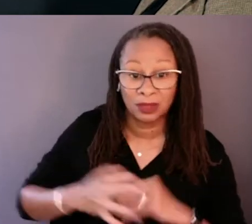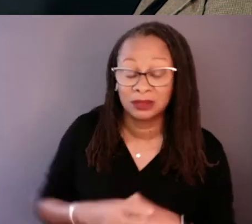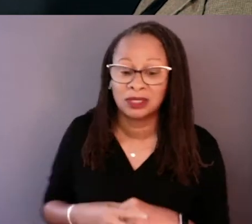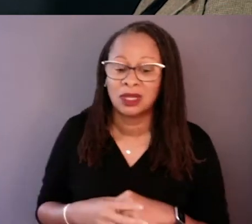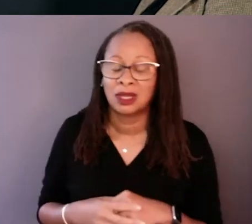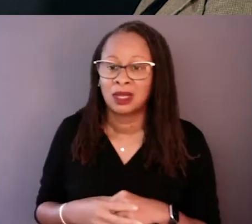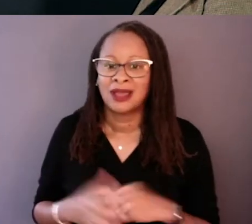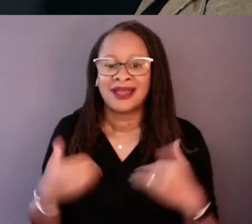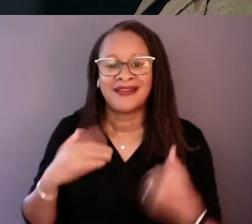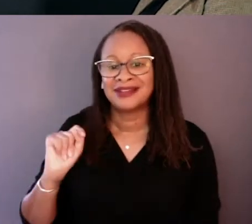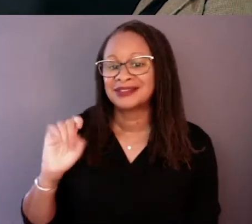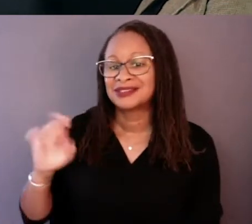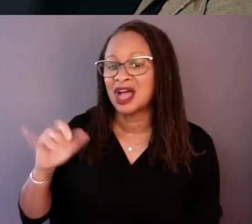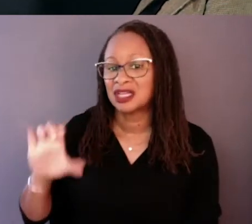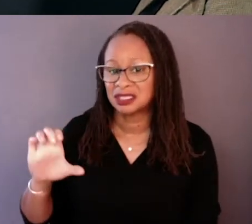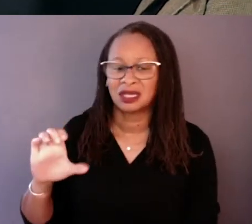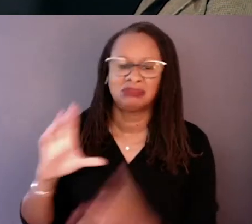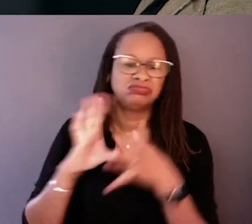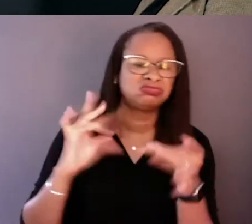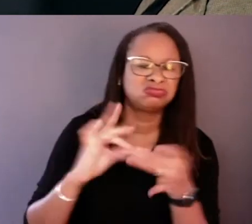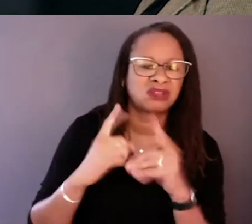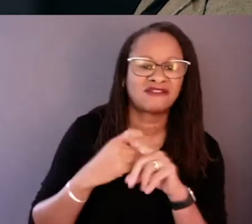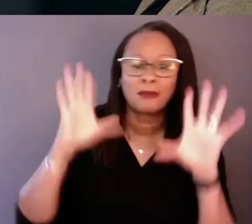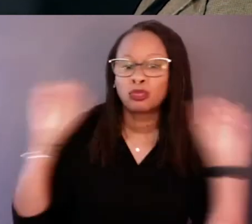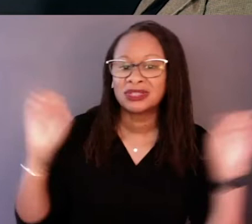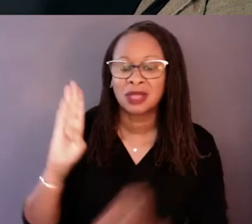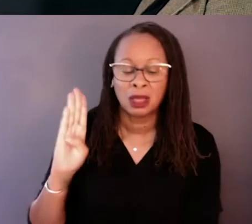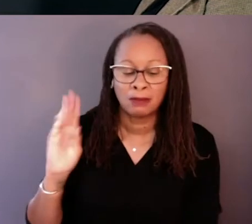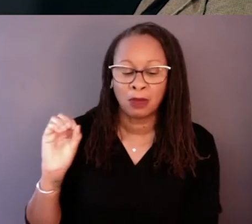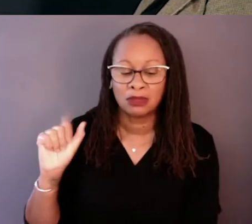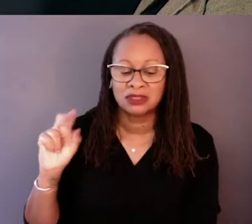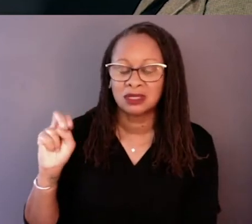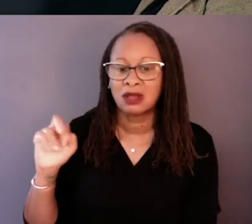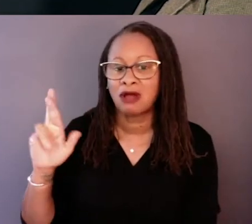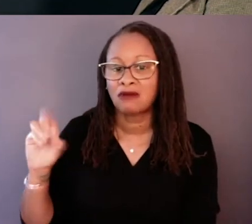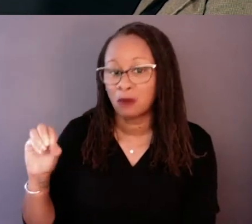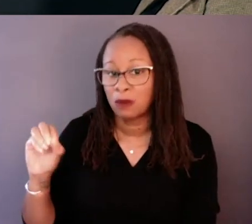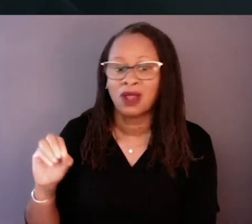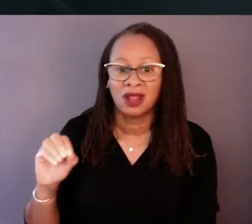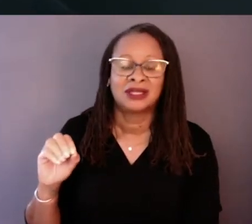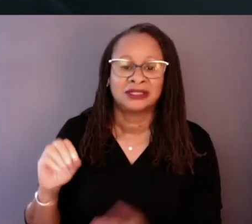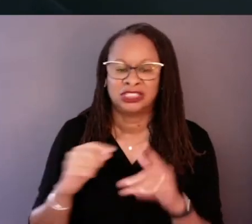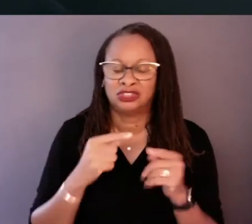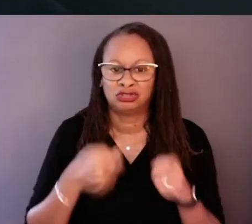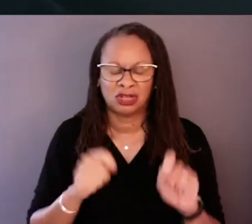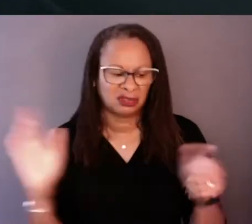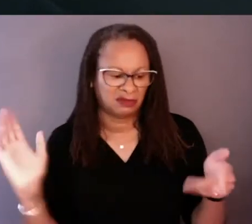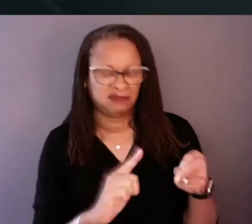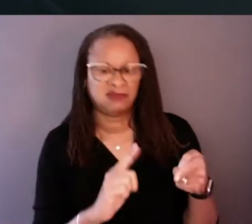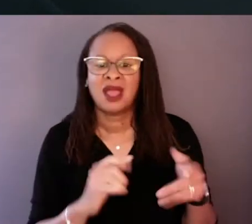toxic rhetoric that President Bolsonaro puts forward. He tries to denigrate people as iPhone indigenous, you know, iPhone